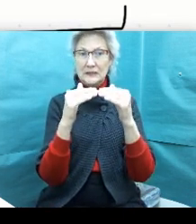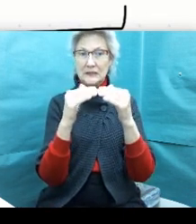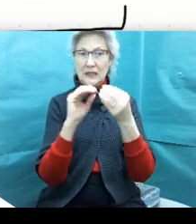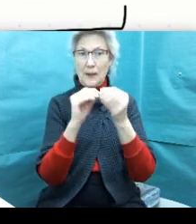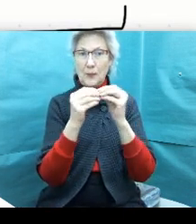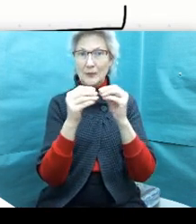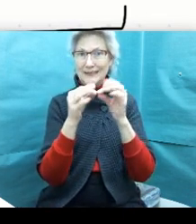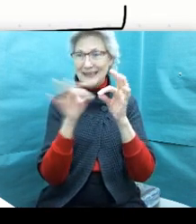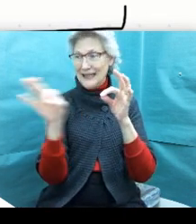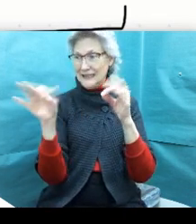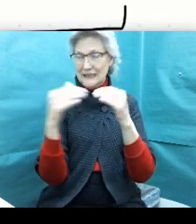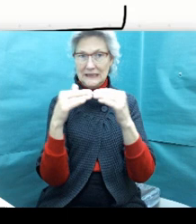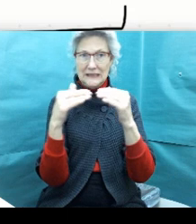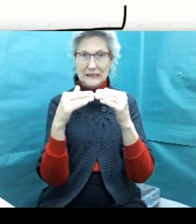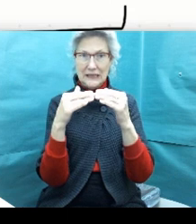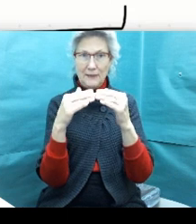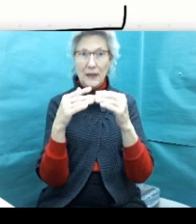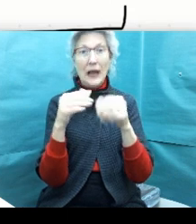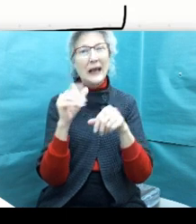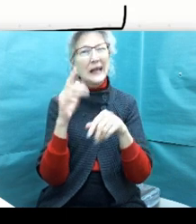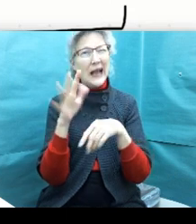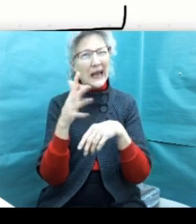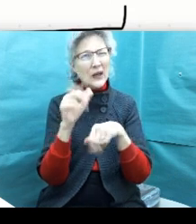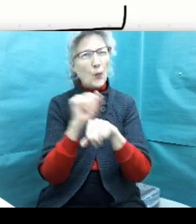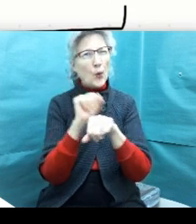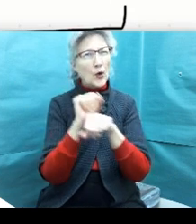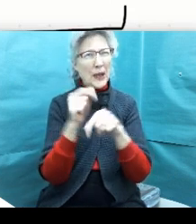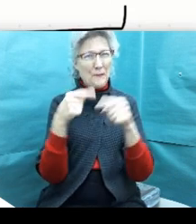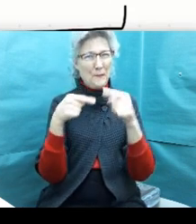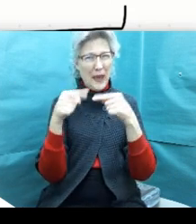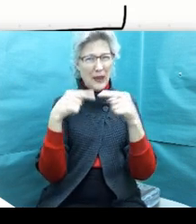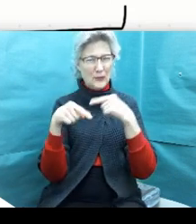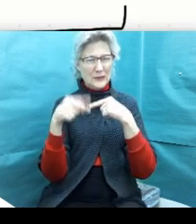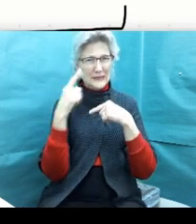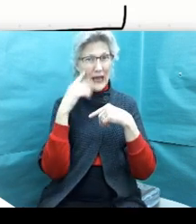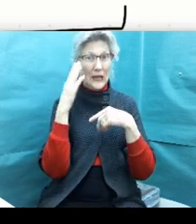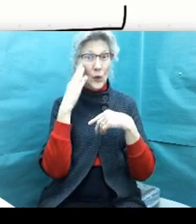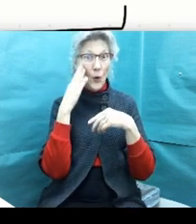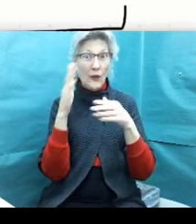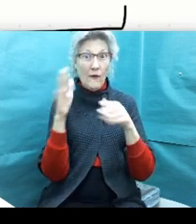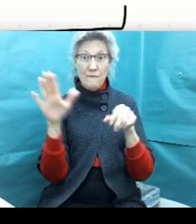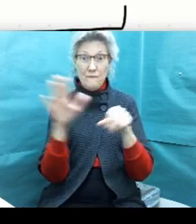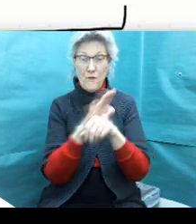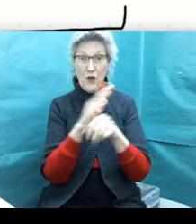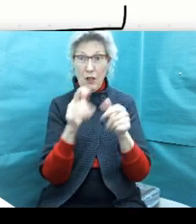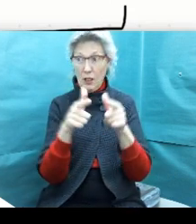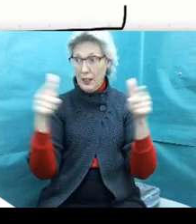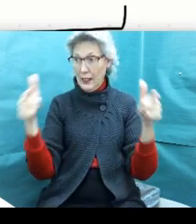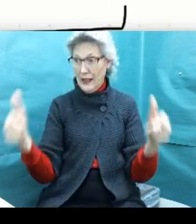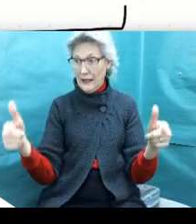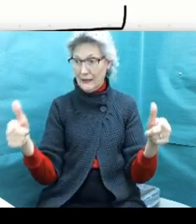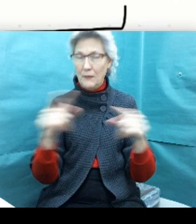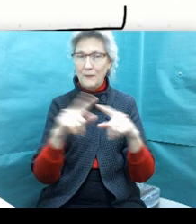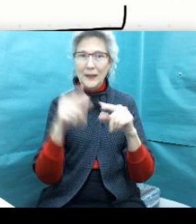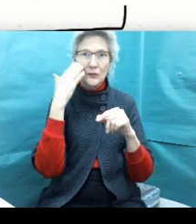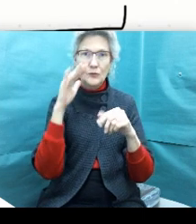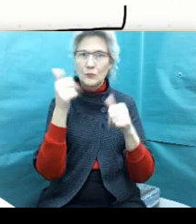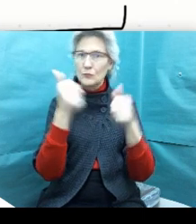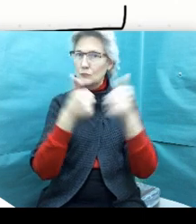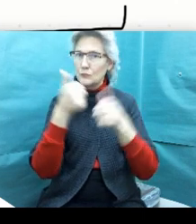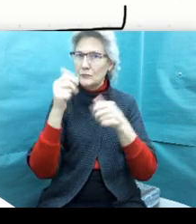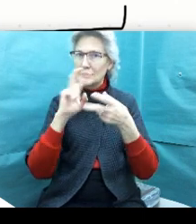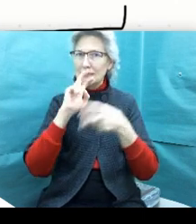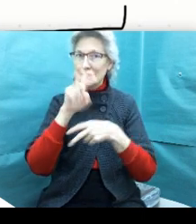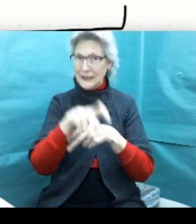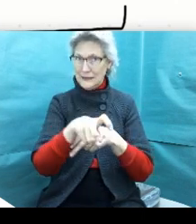I have my total lengths of the snakes, but I don't know what snakes I'm comparing. So let's give this a try.